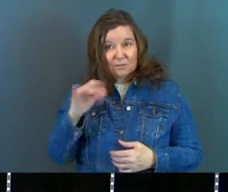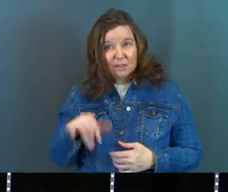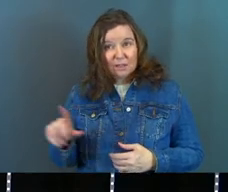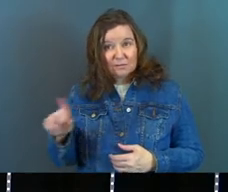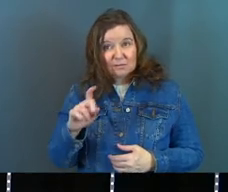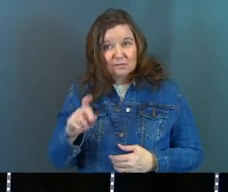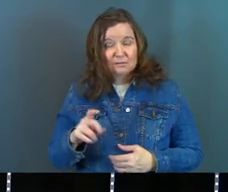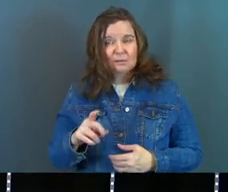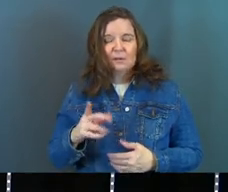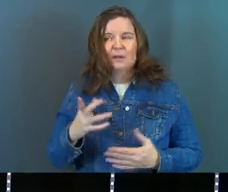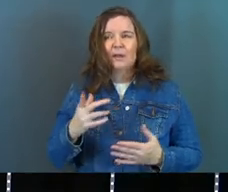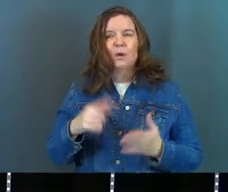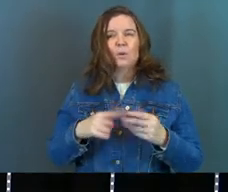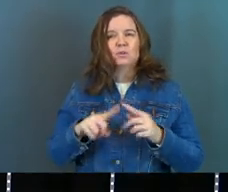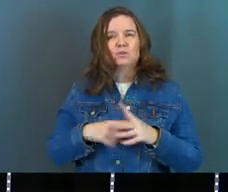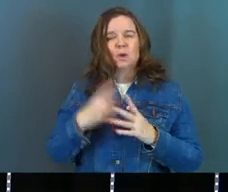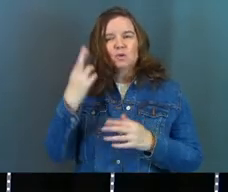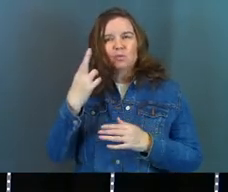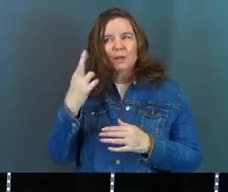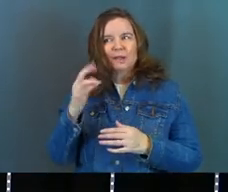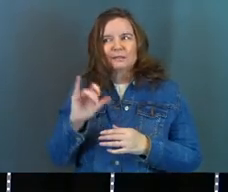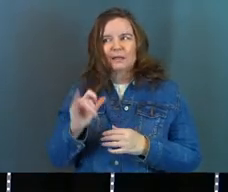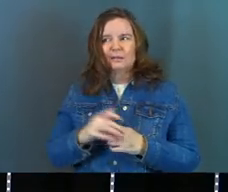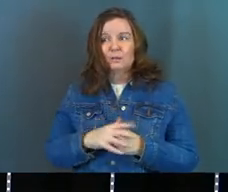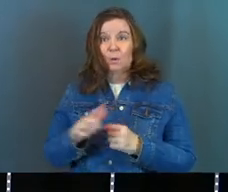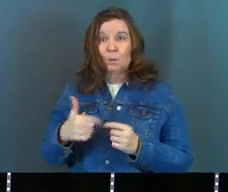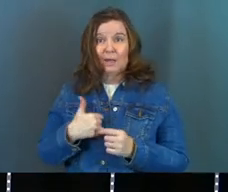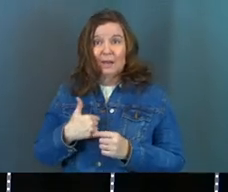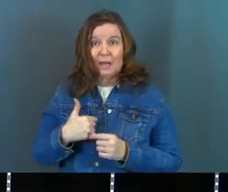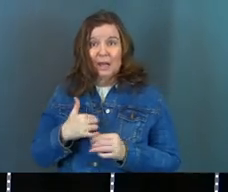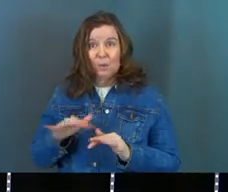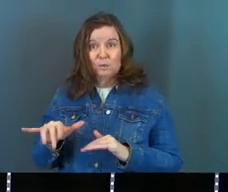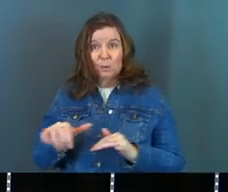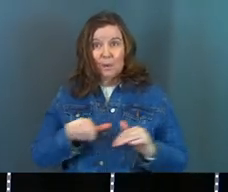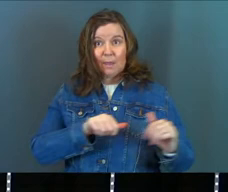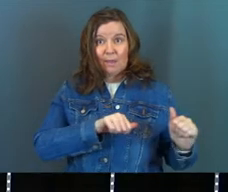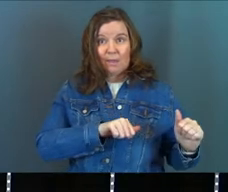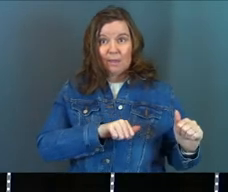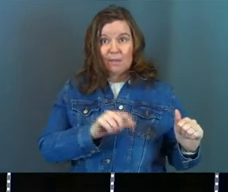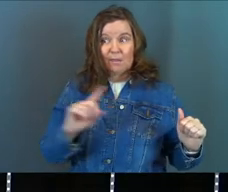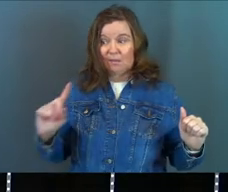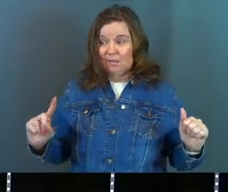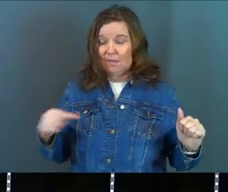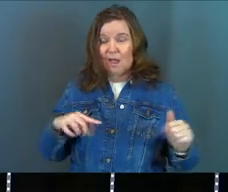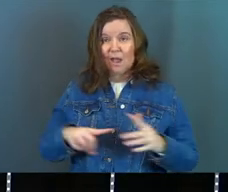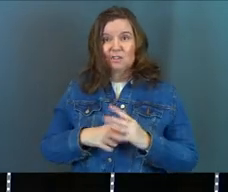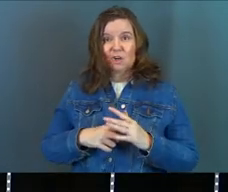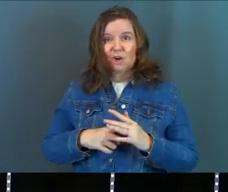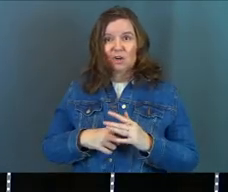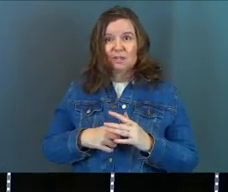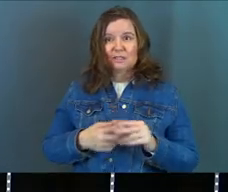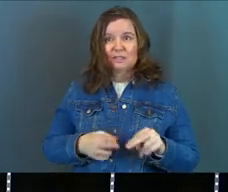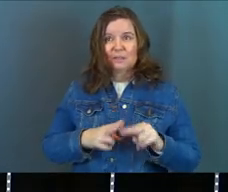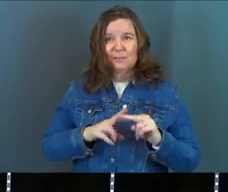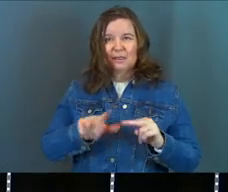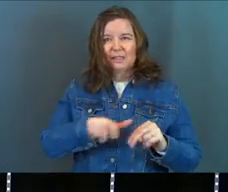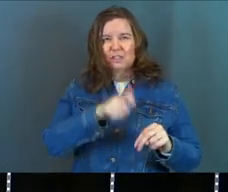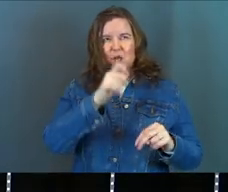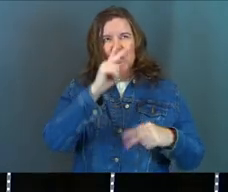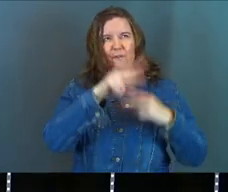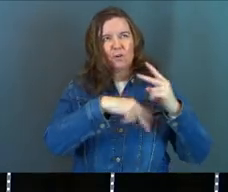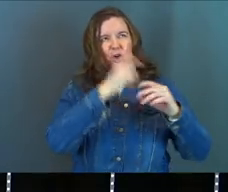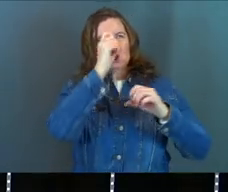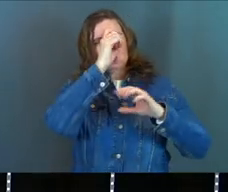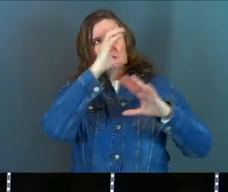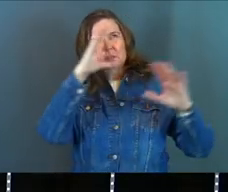that? And what you start to realize is, like, when I was away from them, I started to, like, build this other version